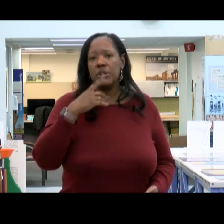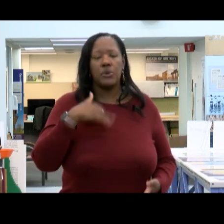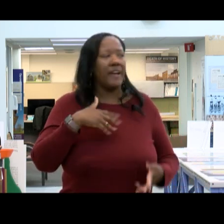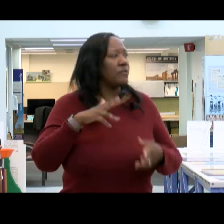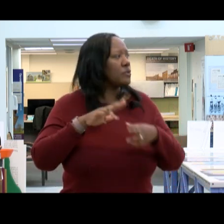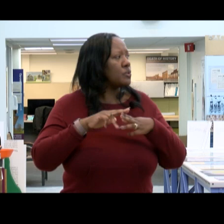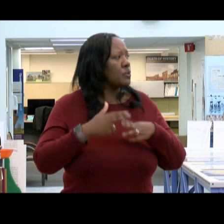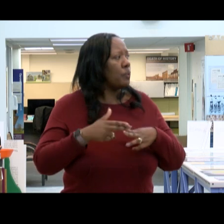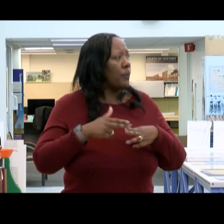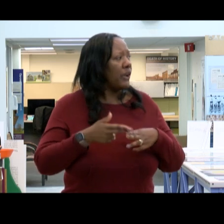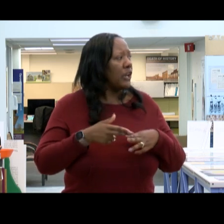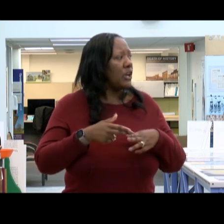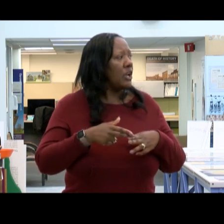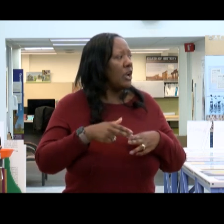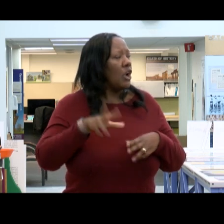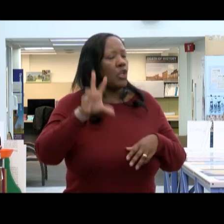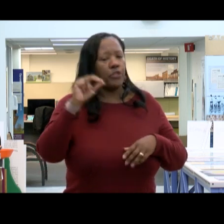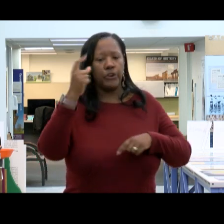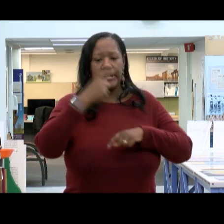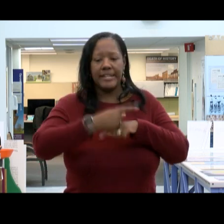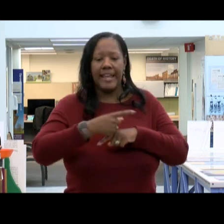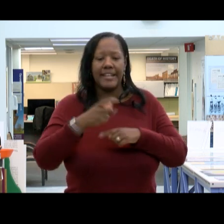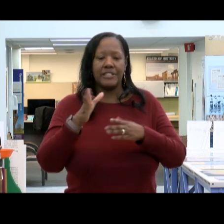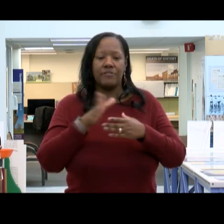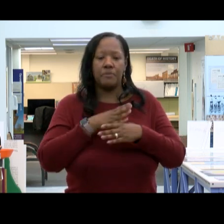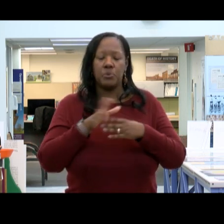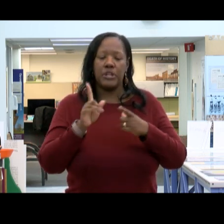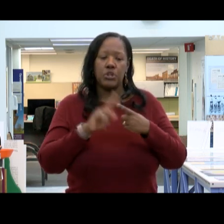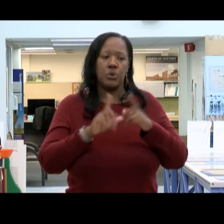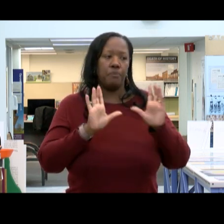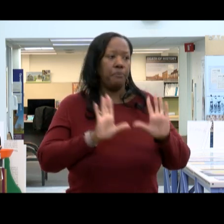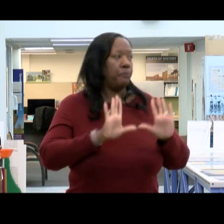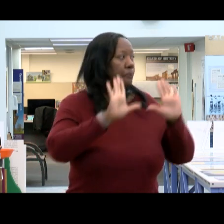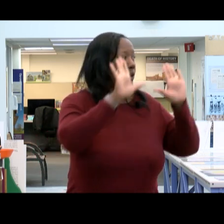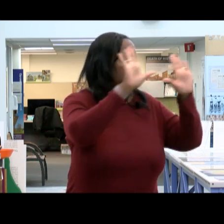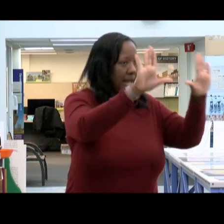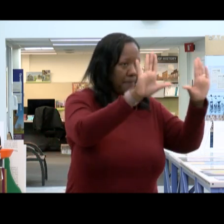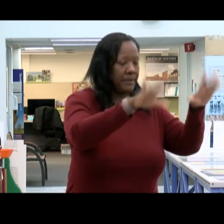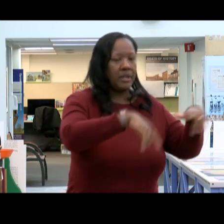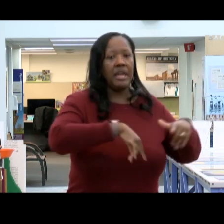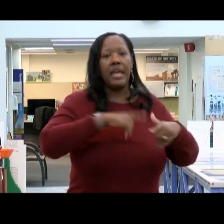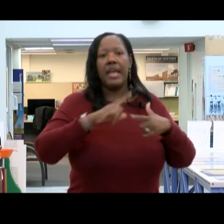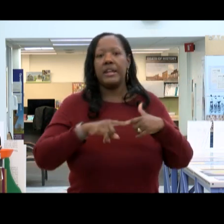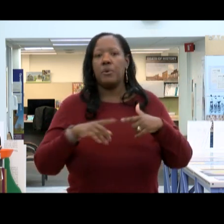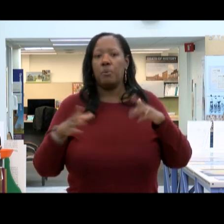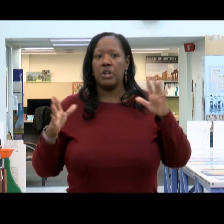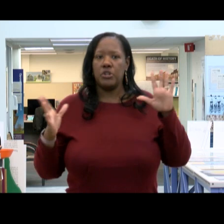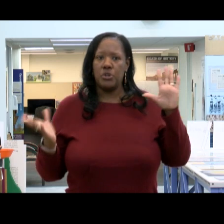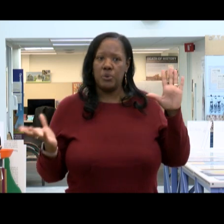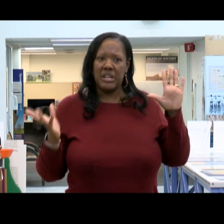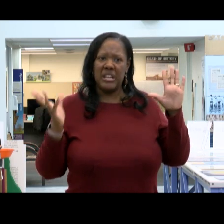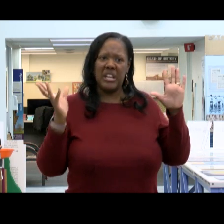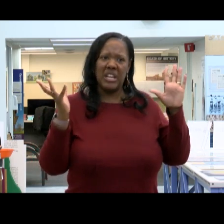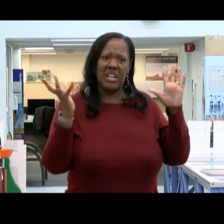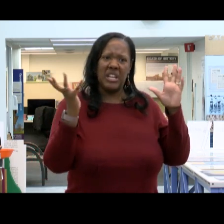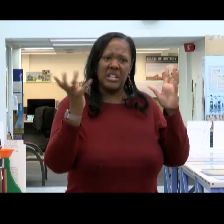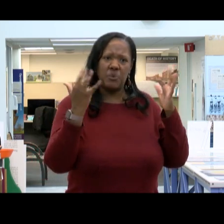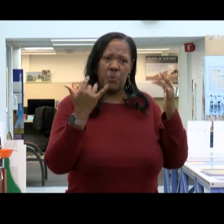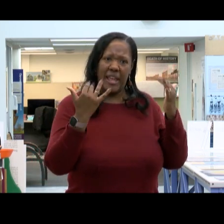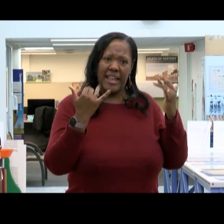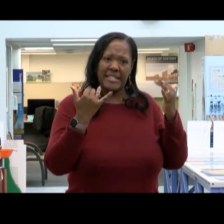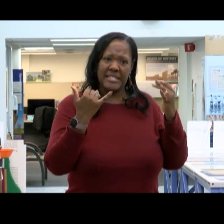think, between when you put the last coat of paint on and when you can apply something. how many people have ever been given 30